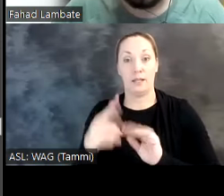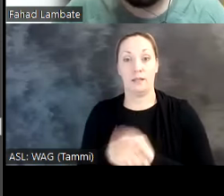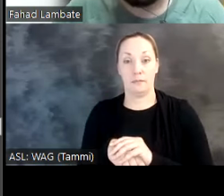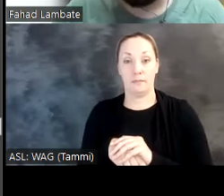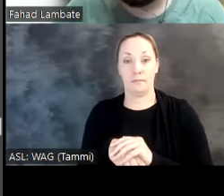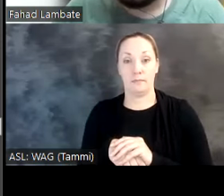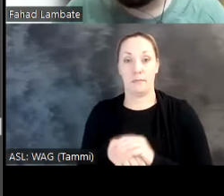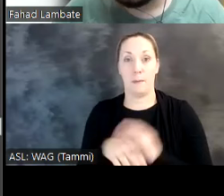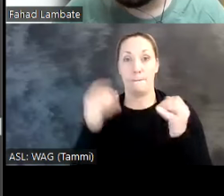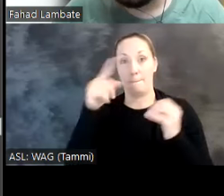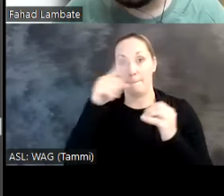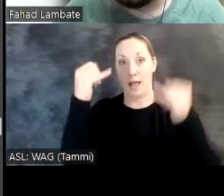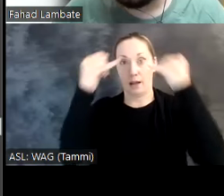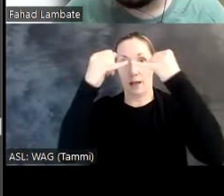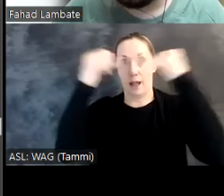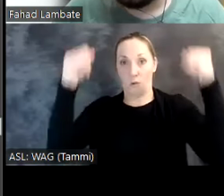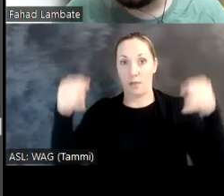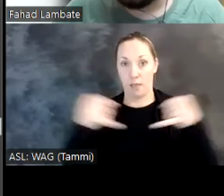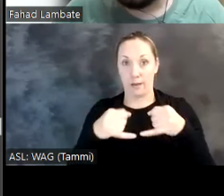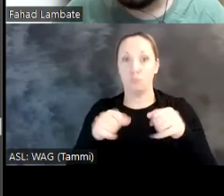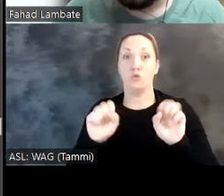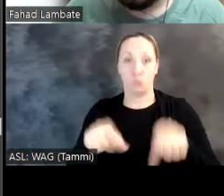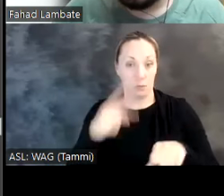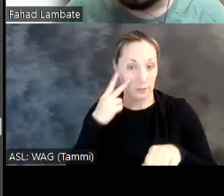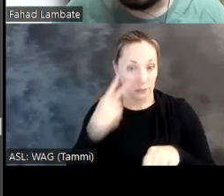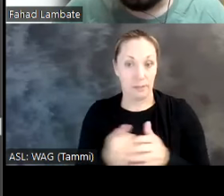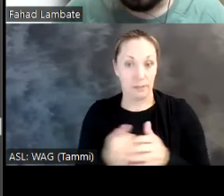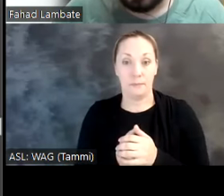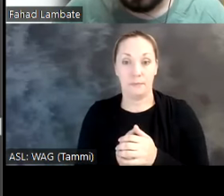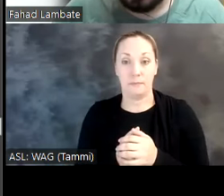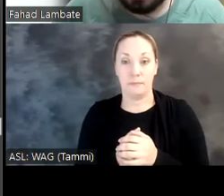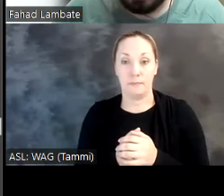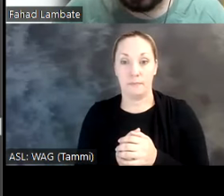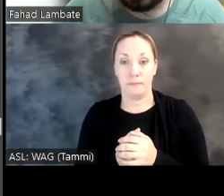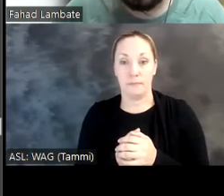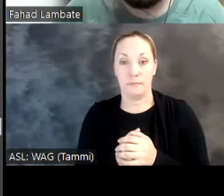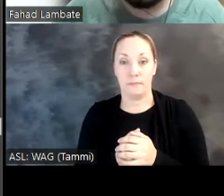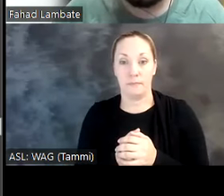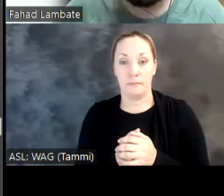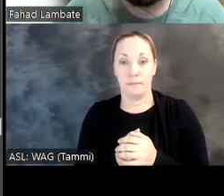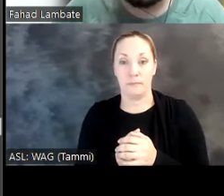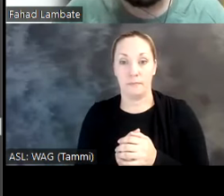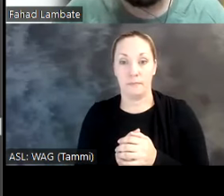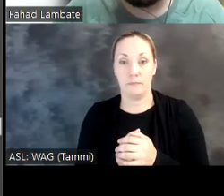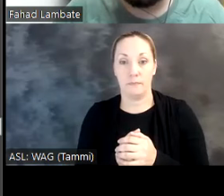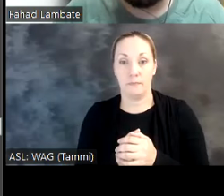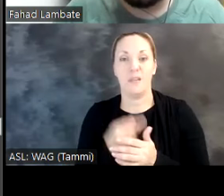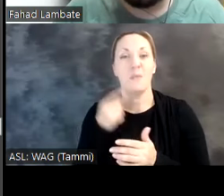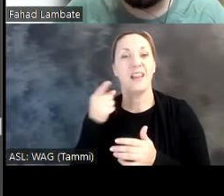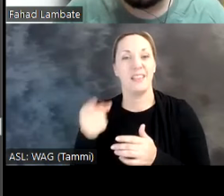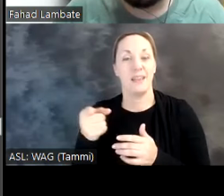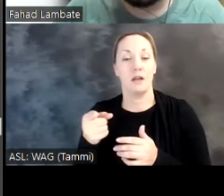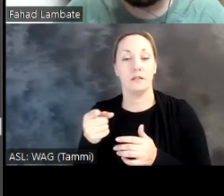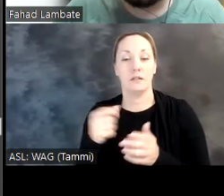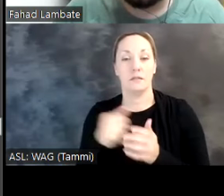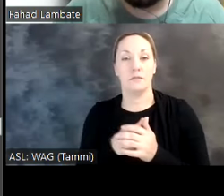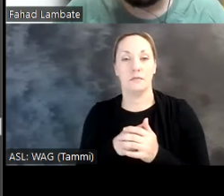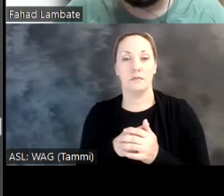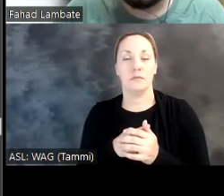there is a black color outline which is visible, but your image link over in this case a bit